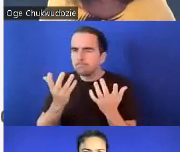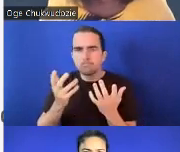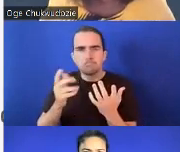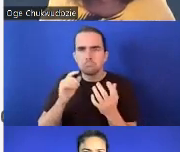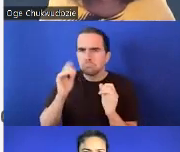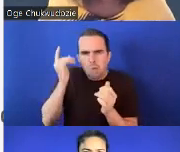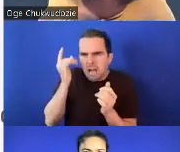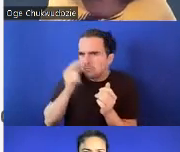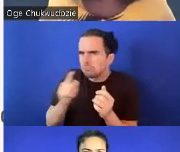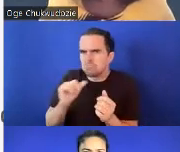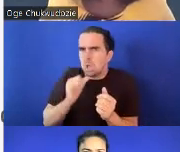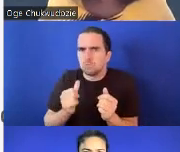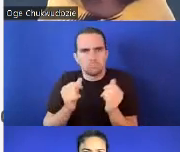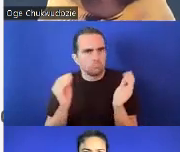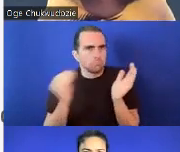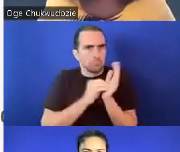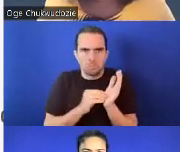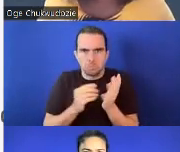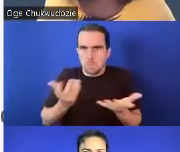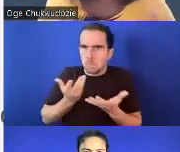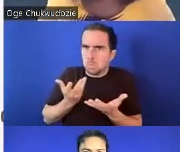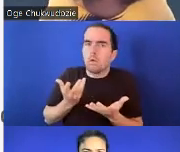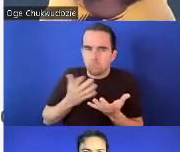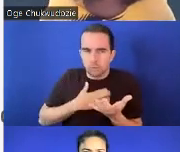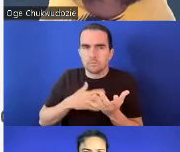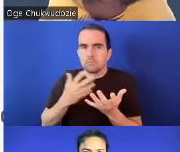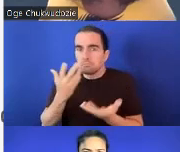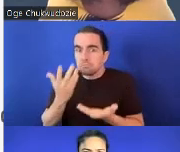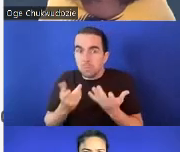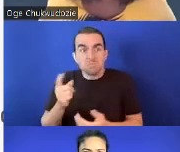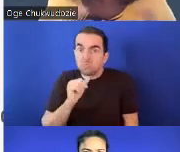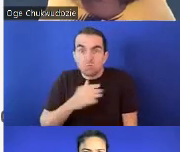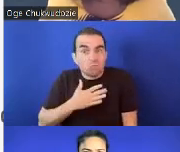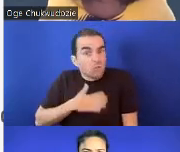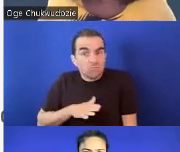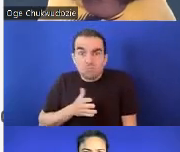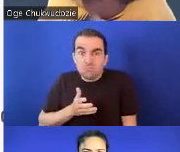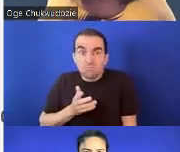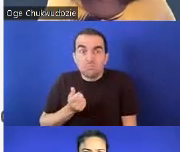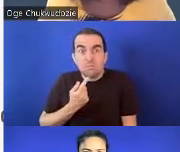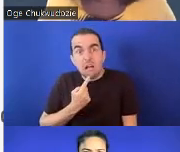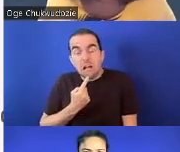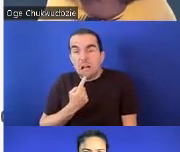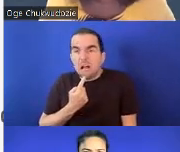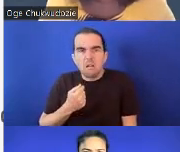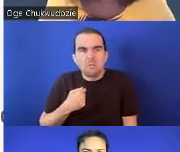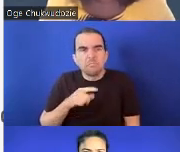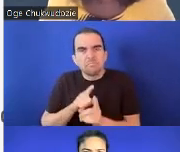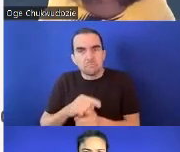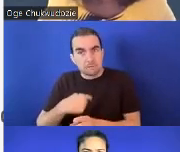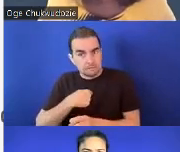things. That word complain. There was an exercise we did sometime, and then we found out that the men really would prefer not to